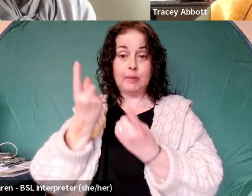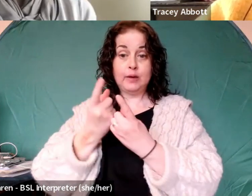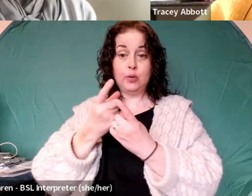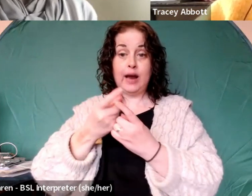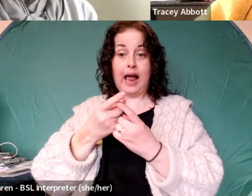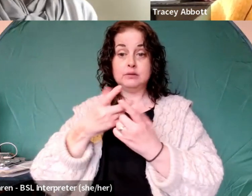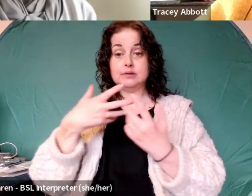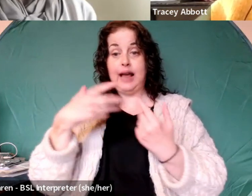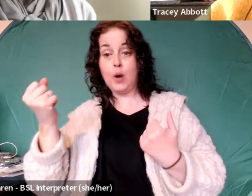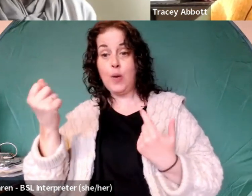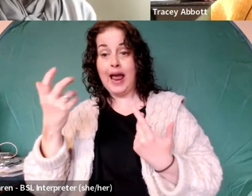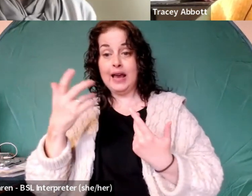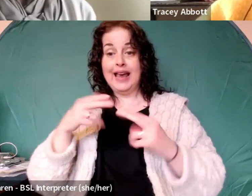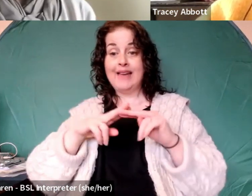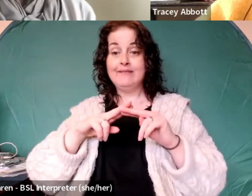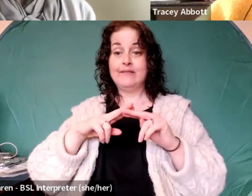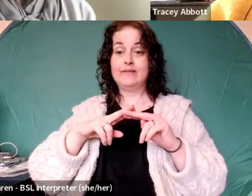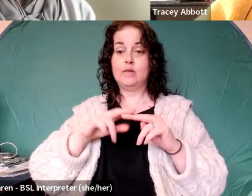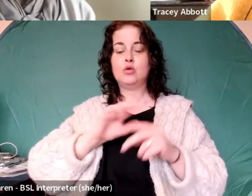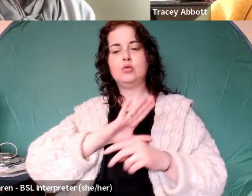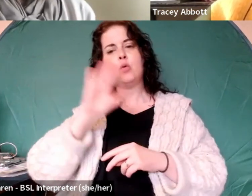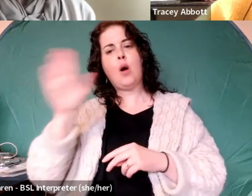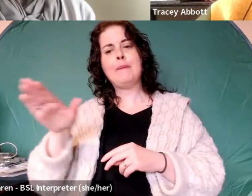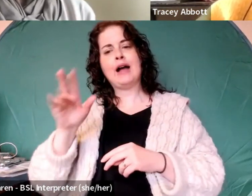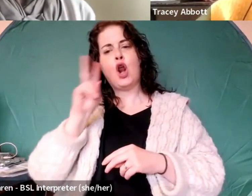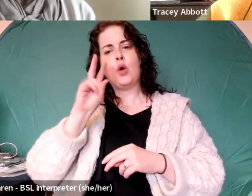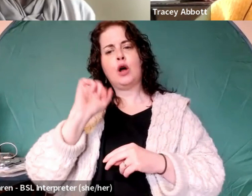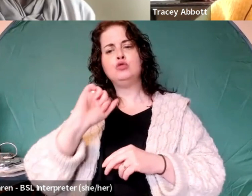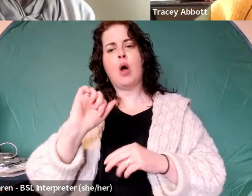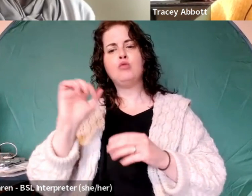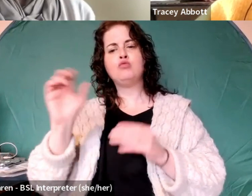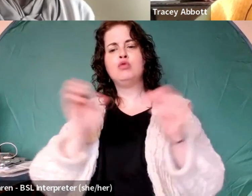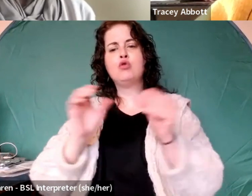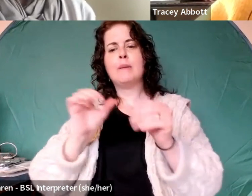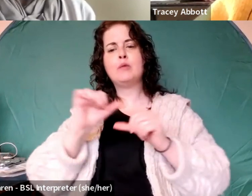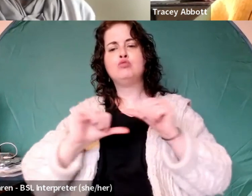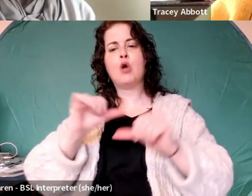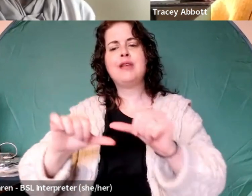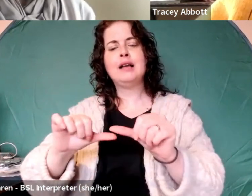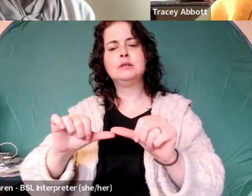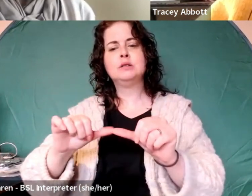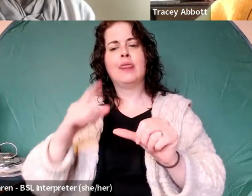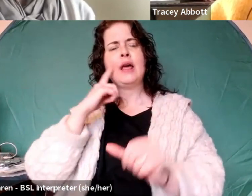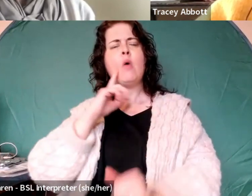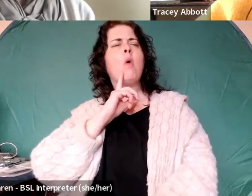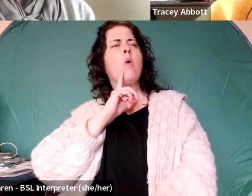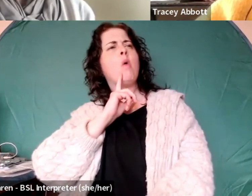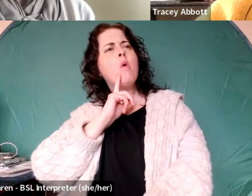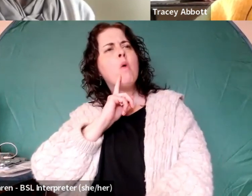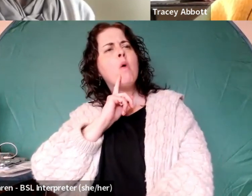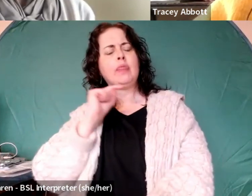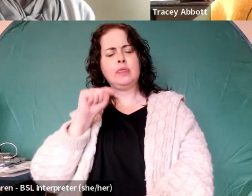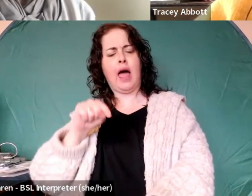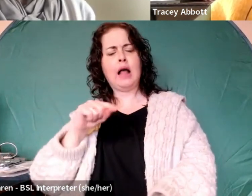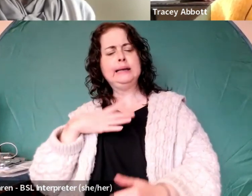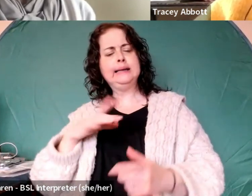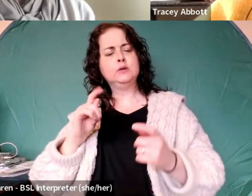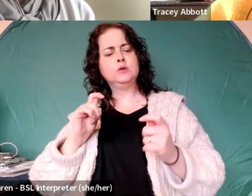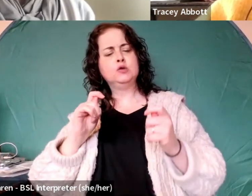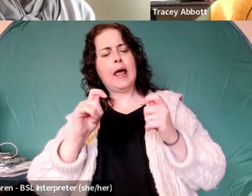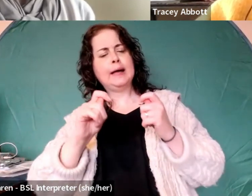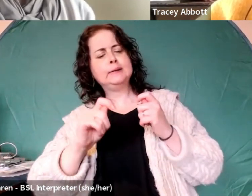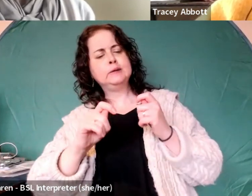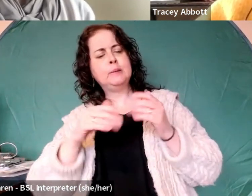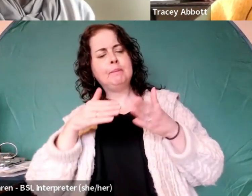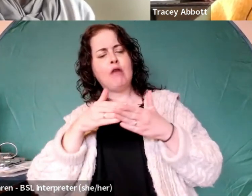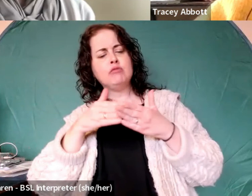take away. Even if it's just to go back and look at your own recruitment process and think, are there bits of this that maybe there are